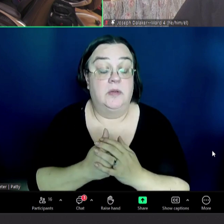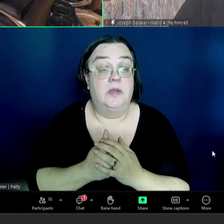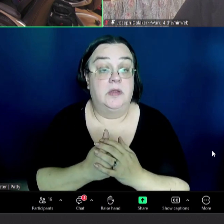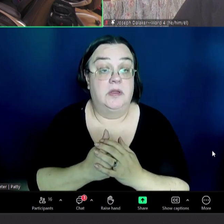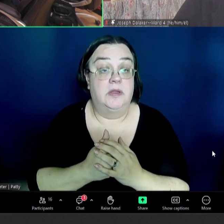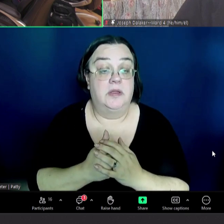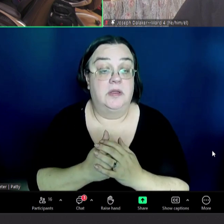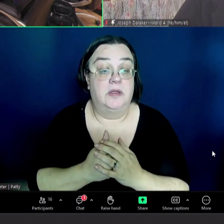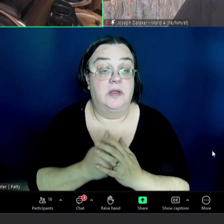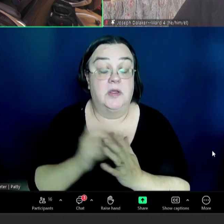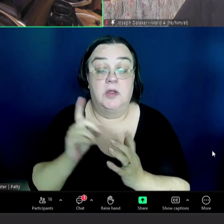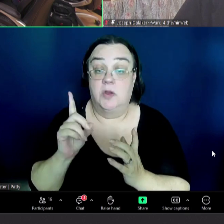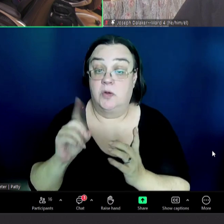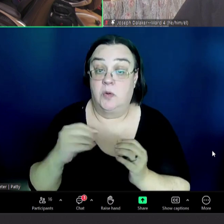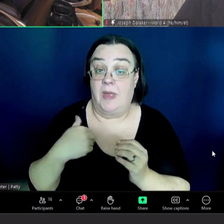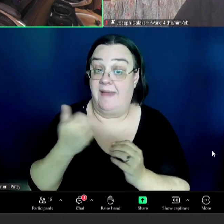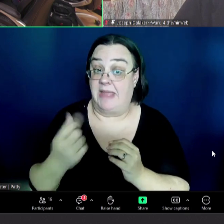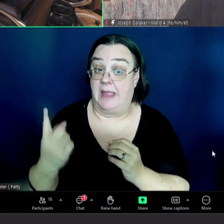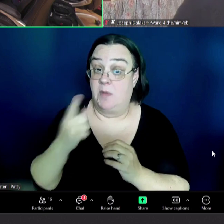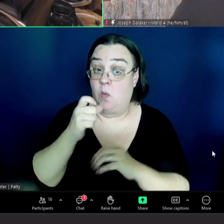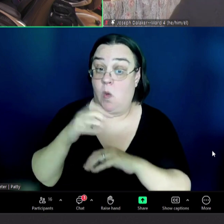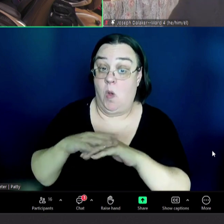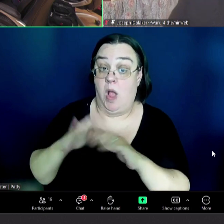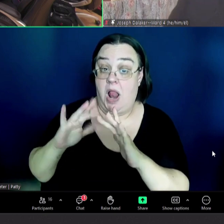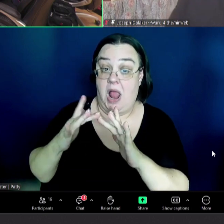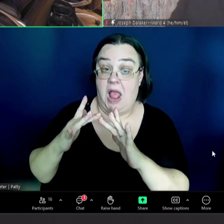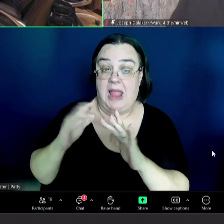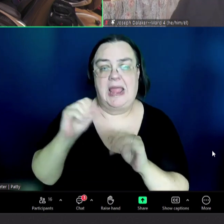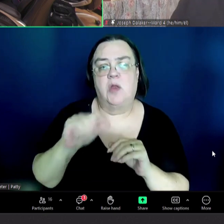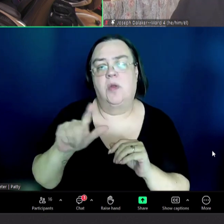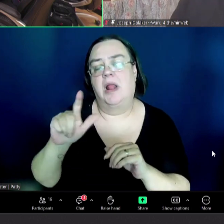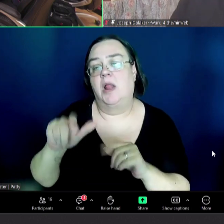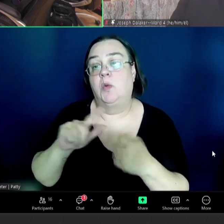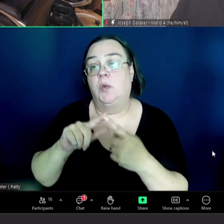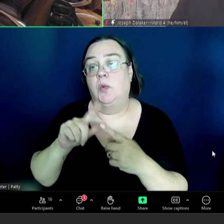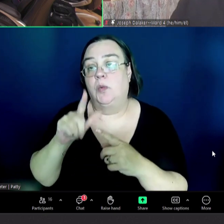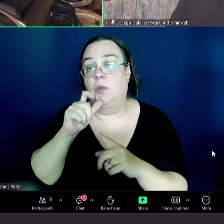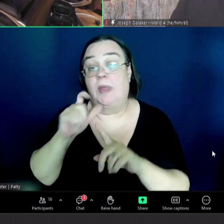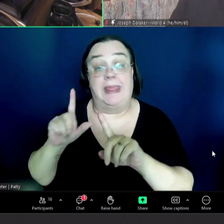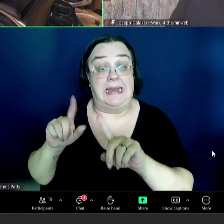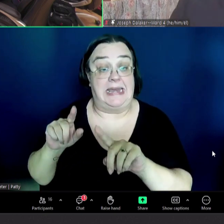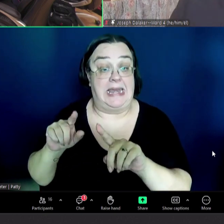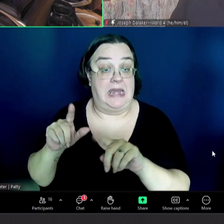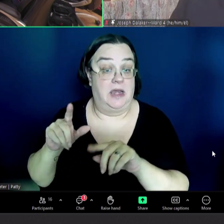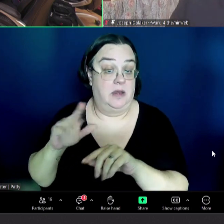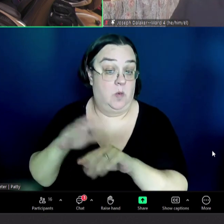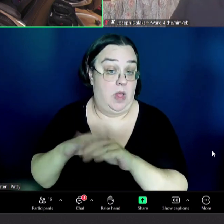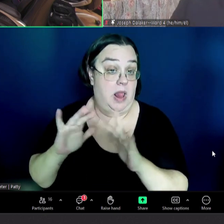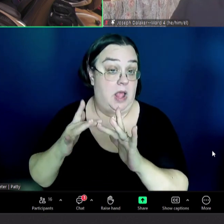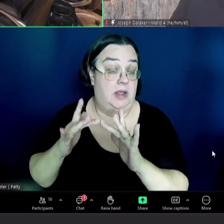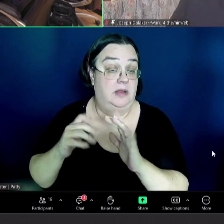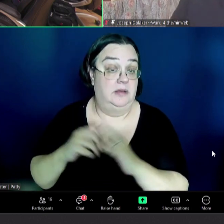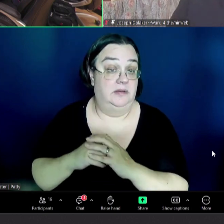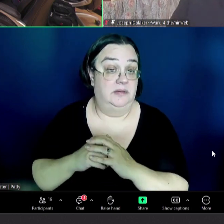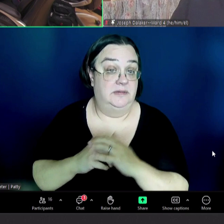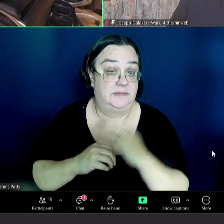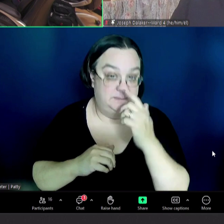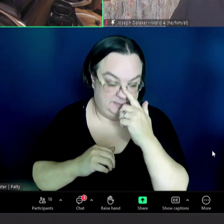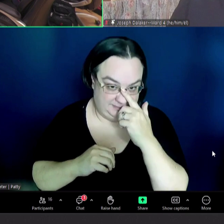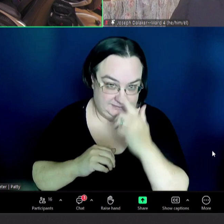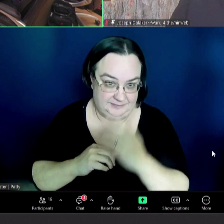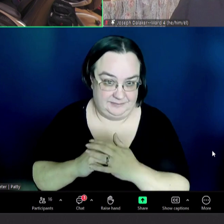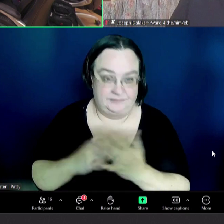Do we have anyone online? Can you click over to attendees online? No, there's nobody online. Oh, okay. And